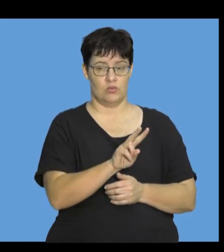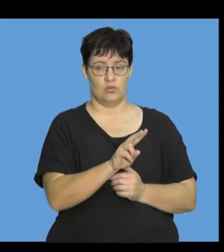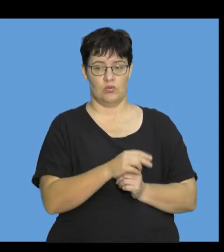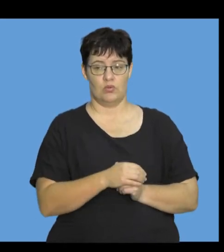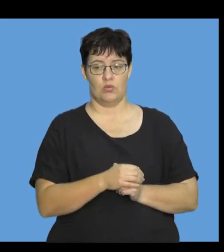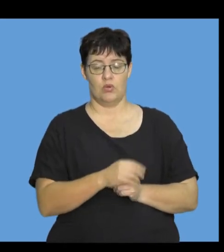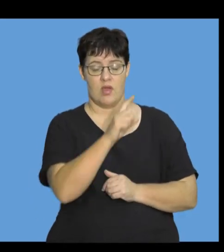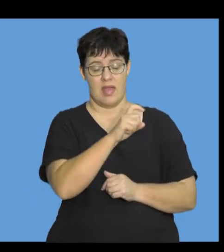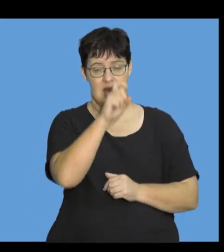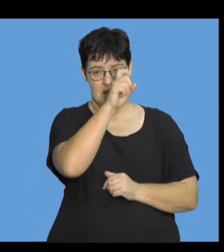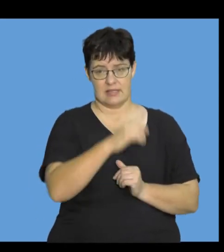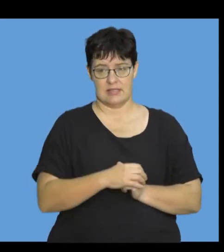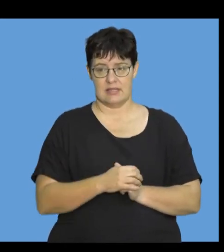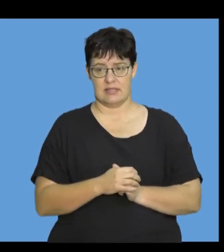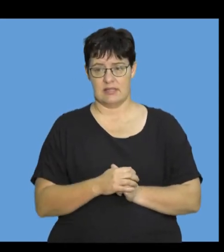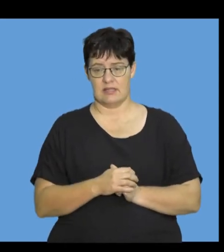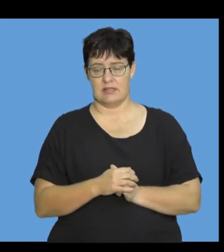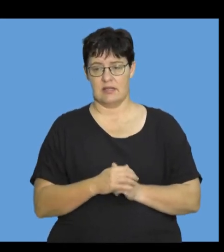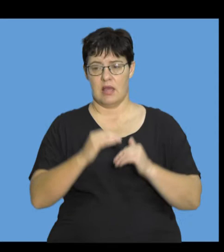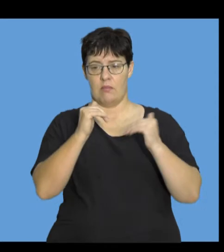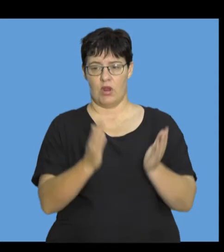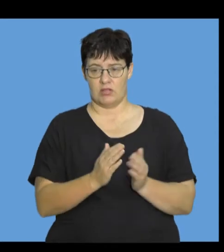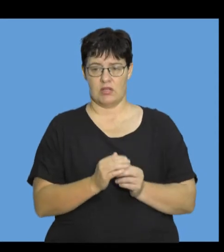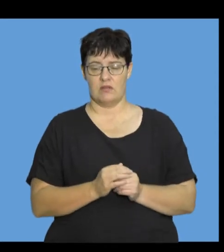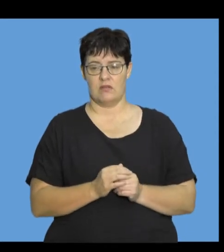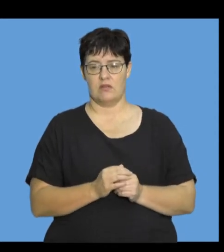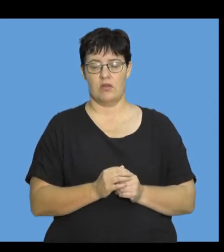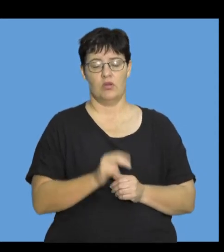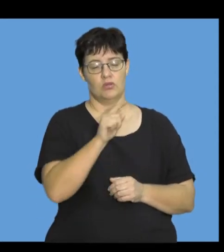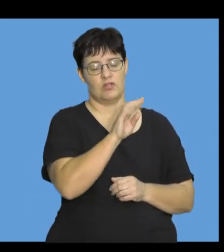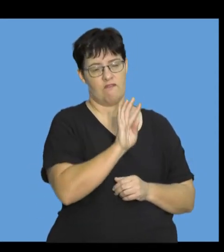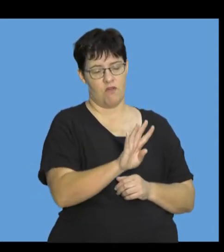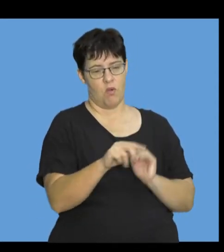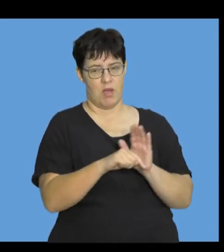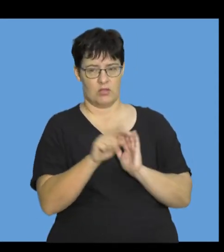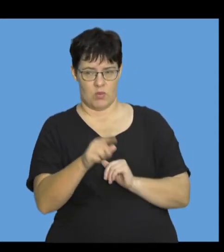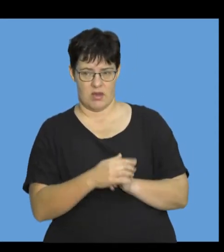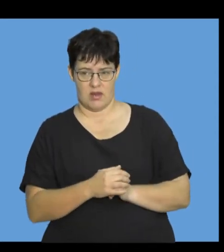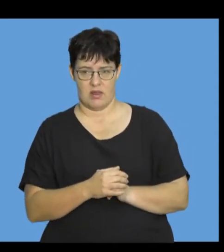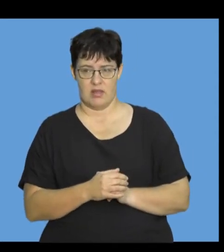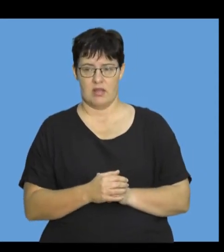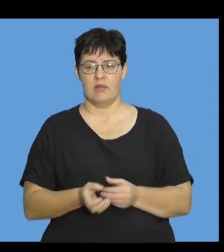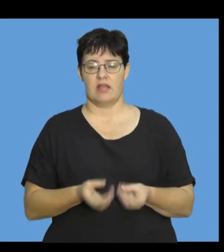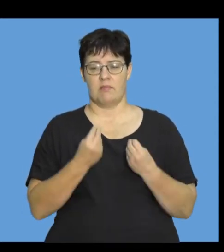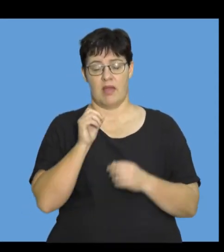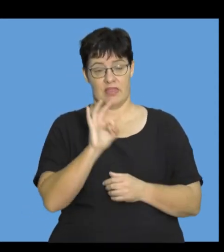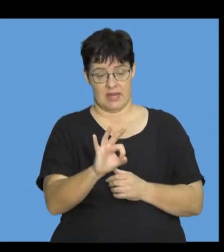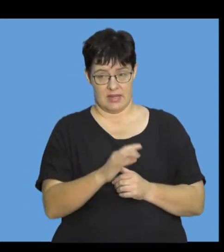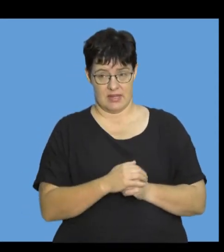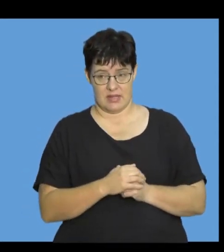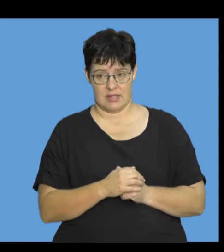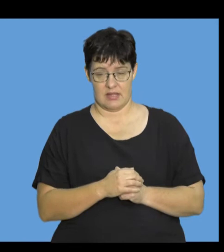the exponent of x into, in the brackets, I have 2 squared, that's 4, minus 1, that will be